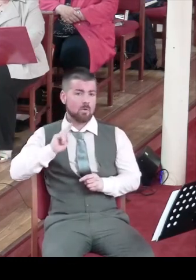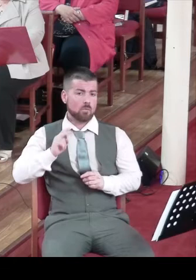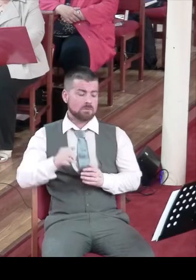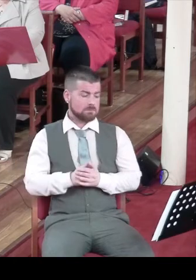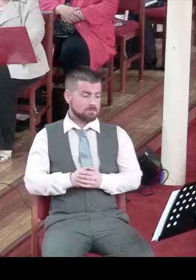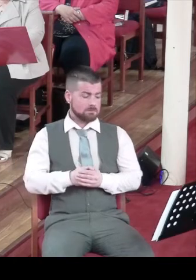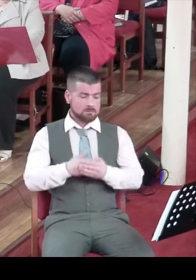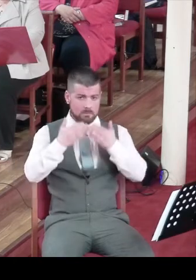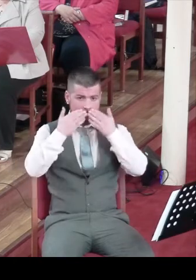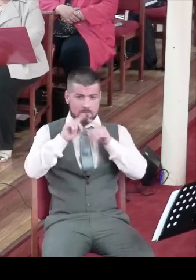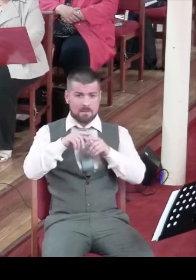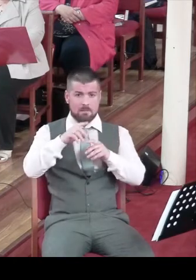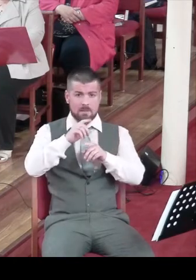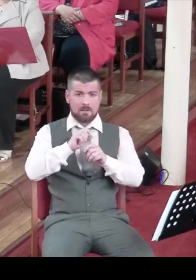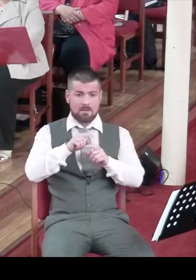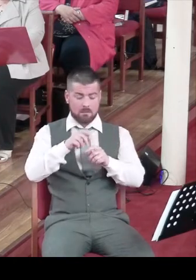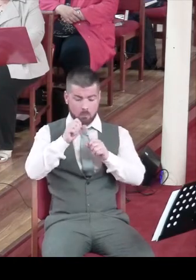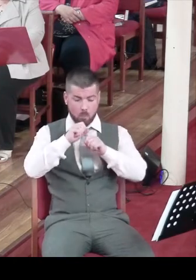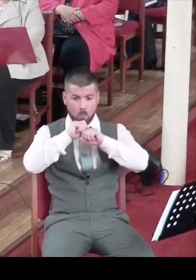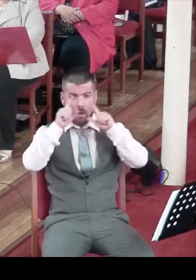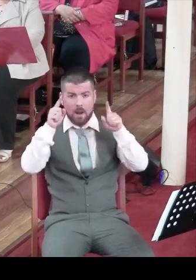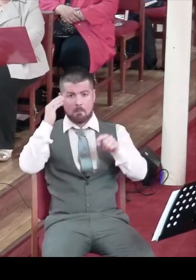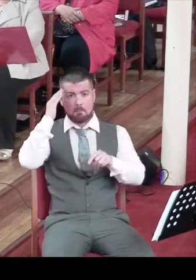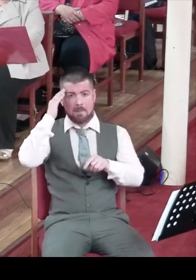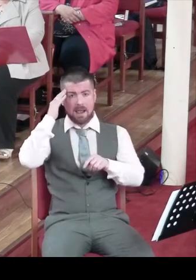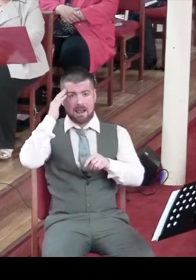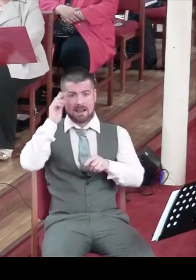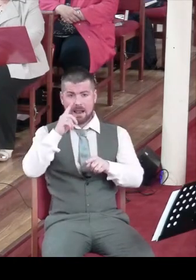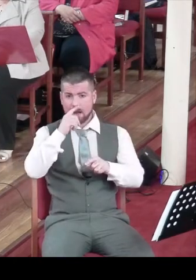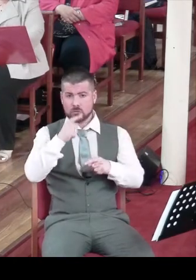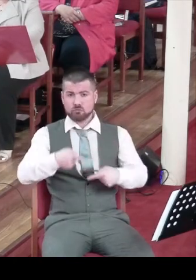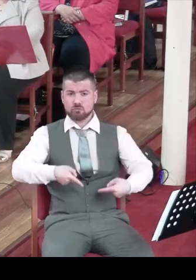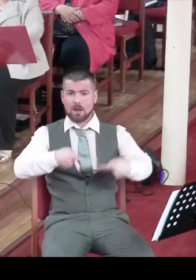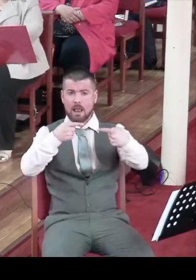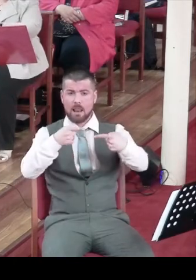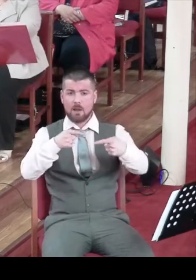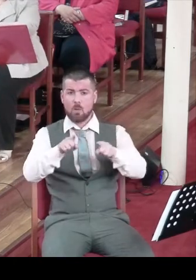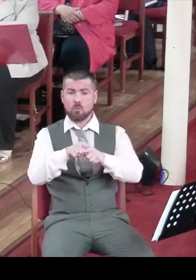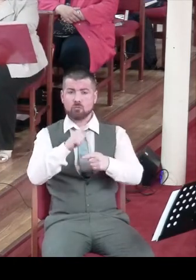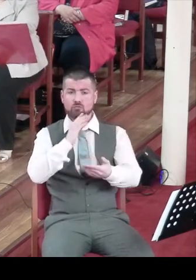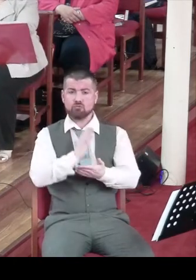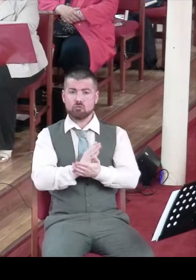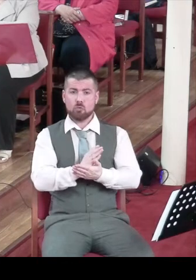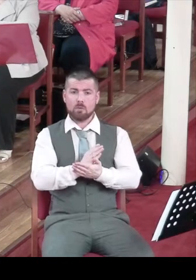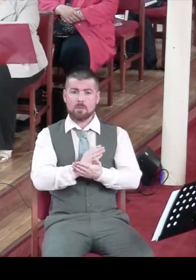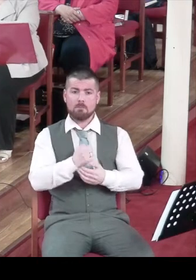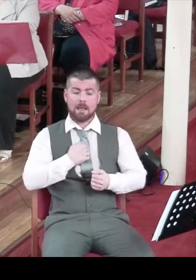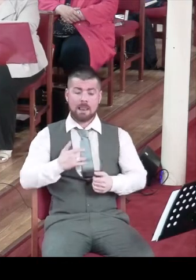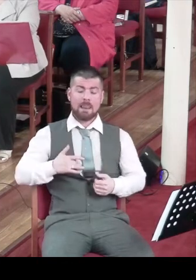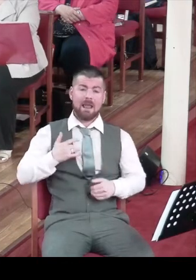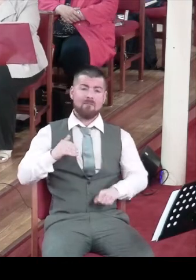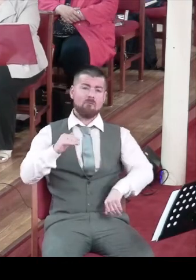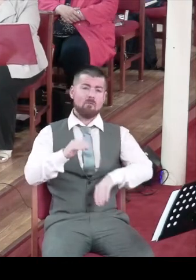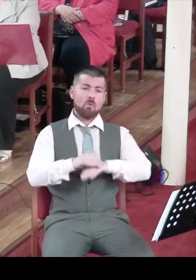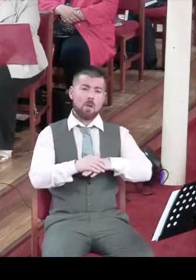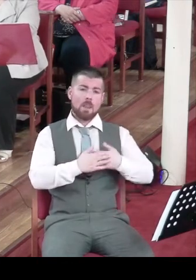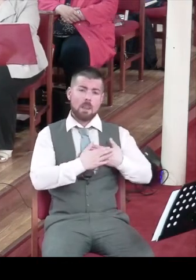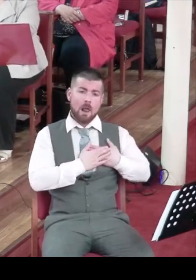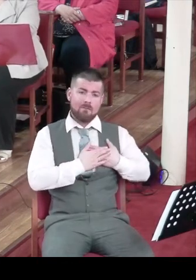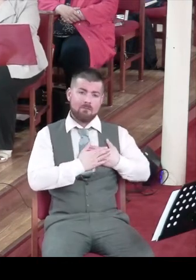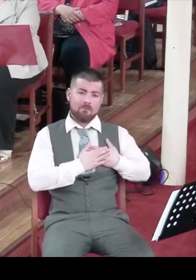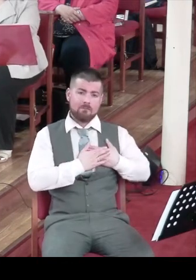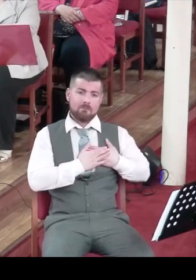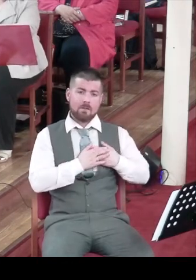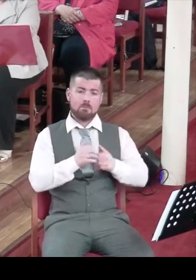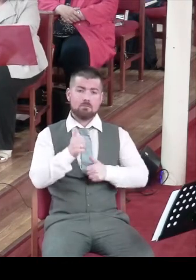Expose our minds to the challenge of your truth. And fill our lives with wonder, love,